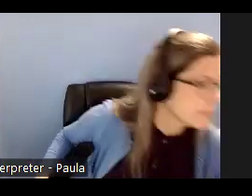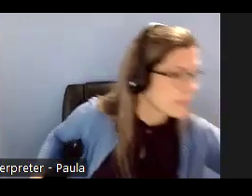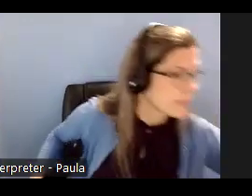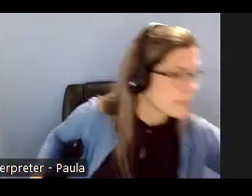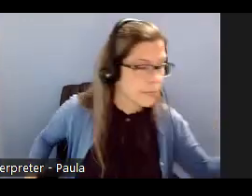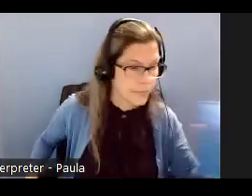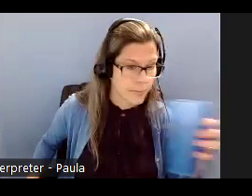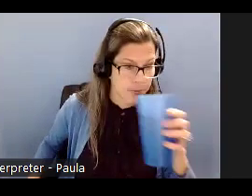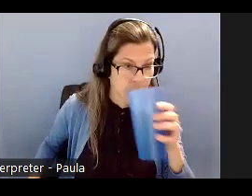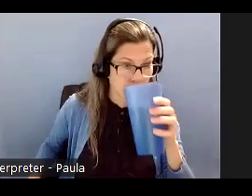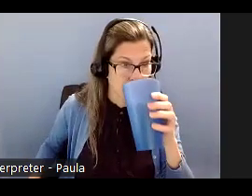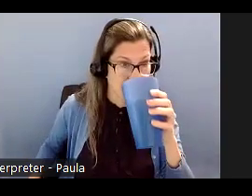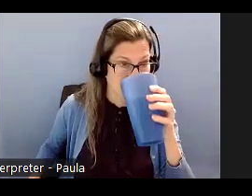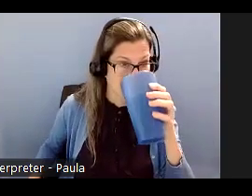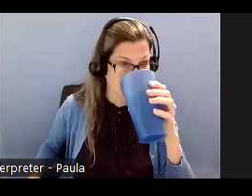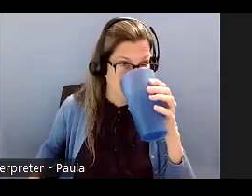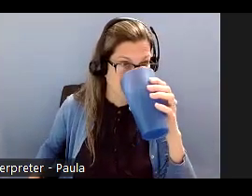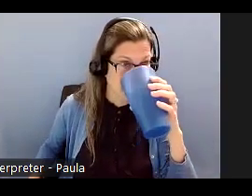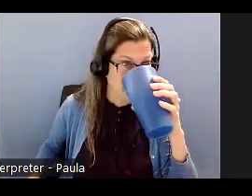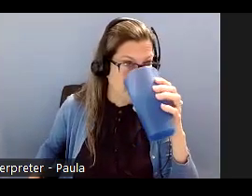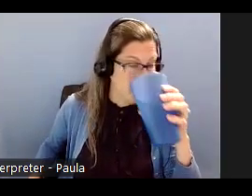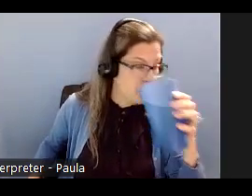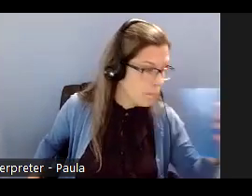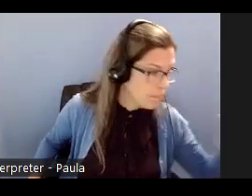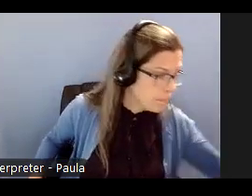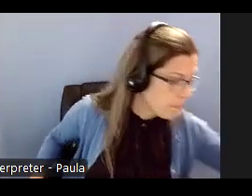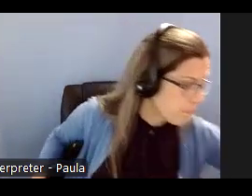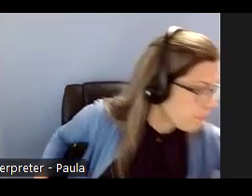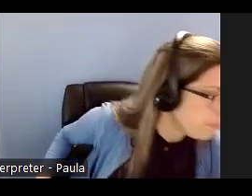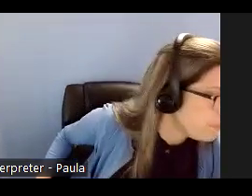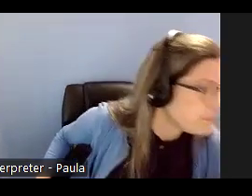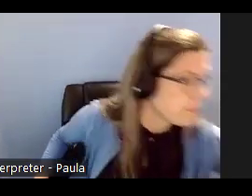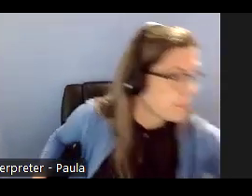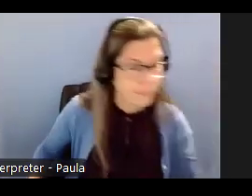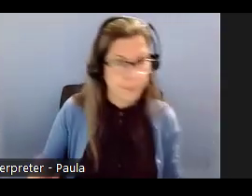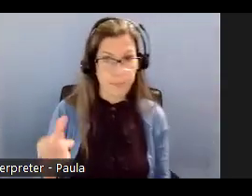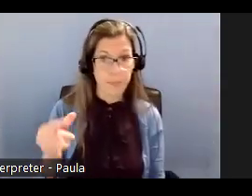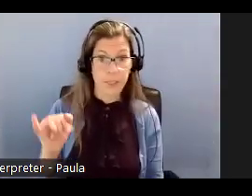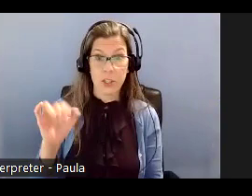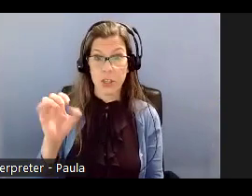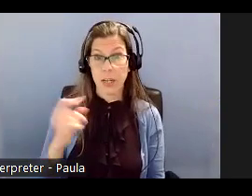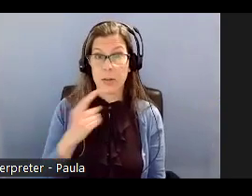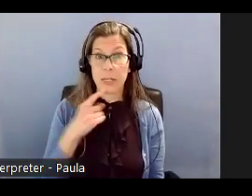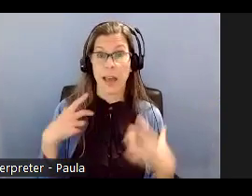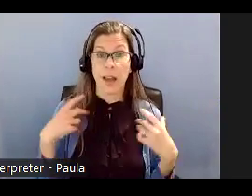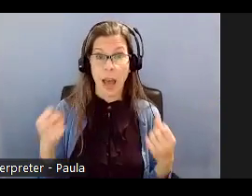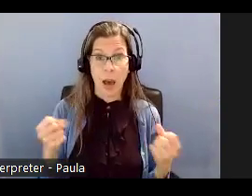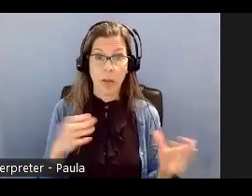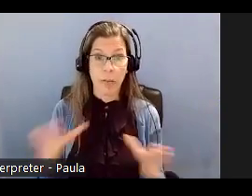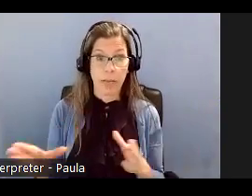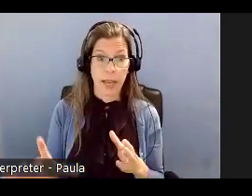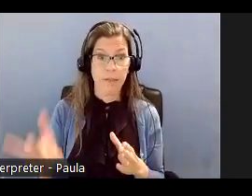No, it's just just clarifying that the health plan finder system is used for both